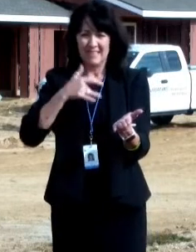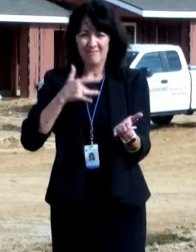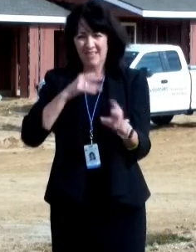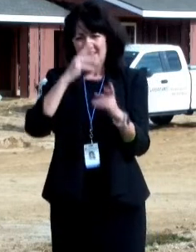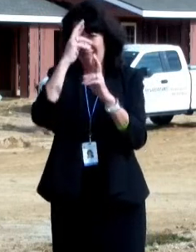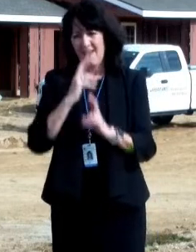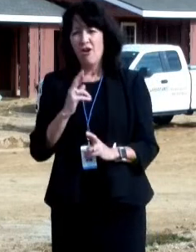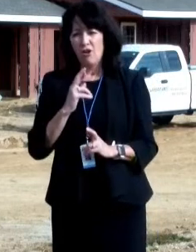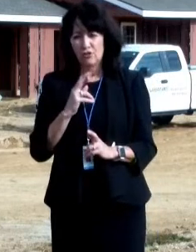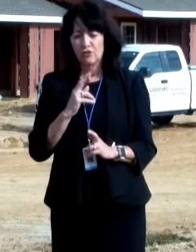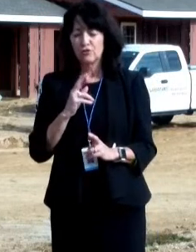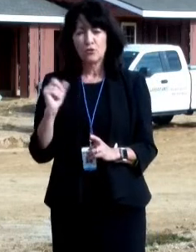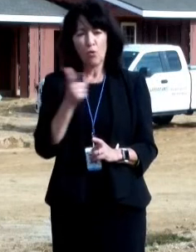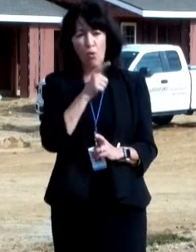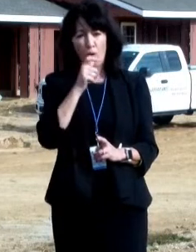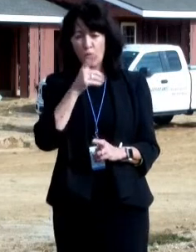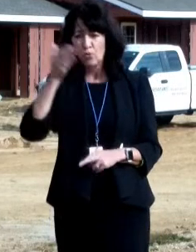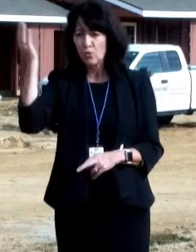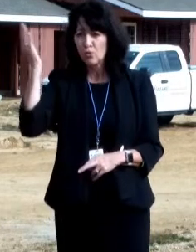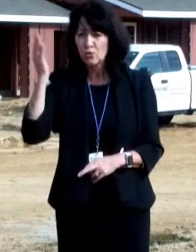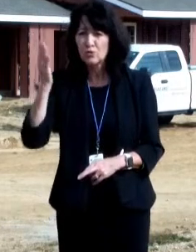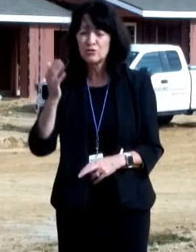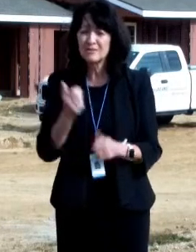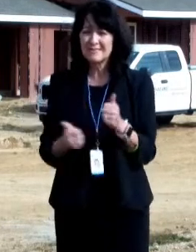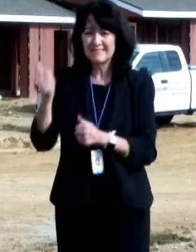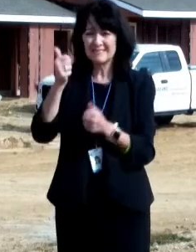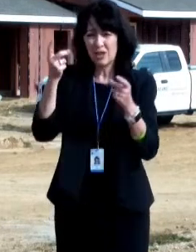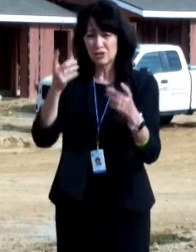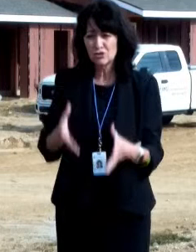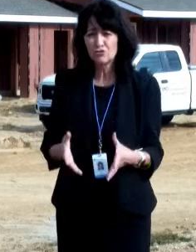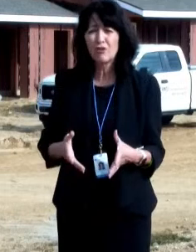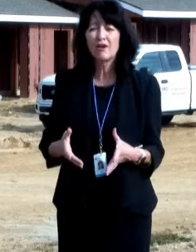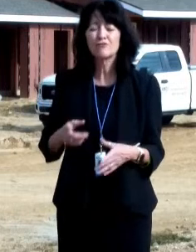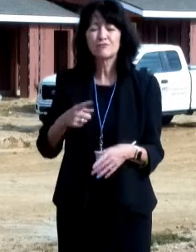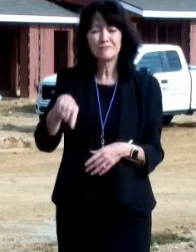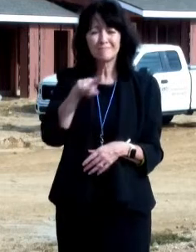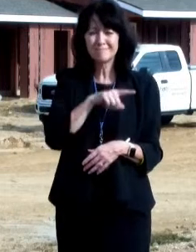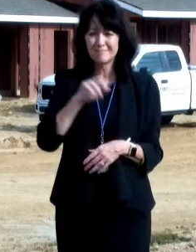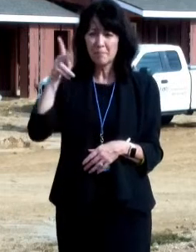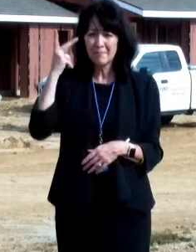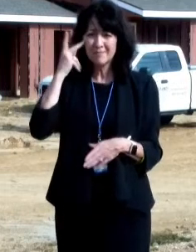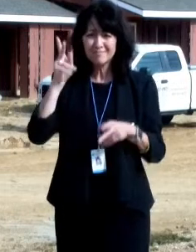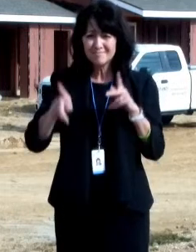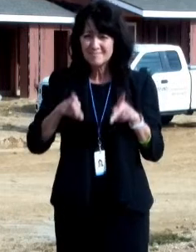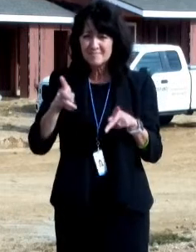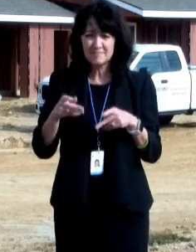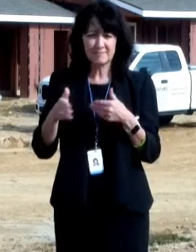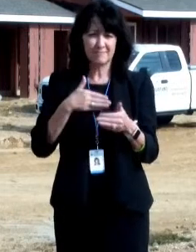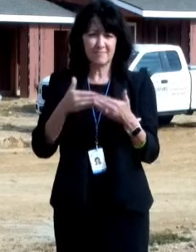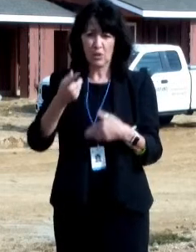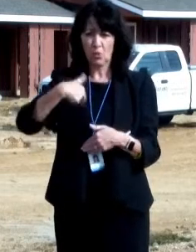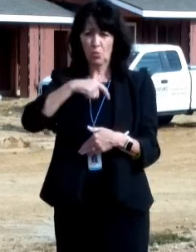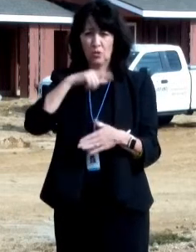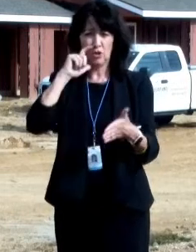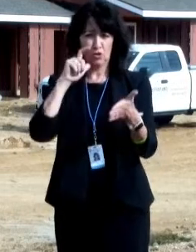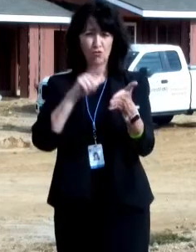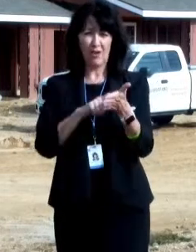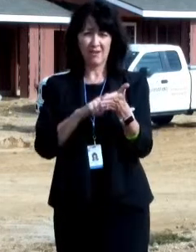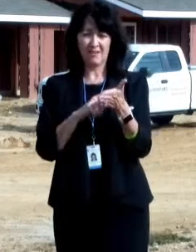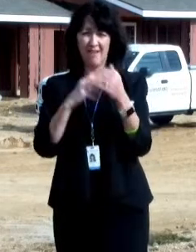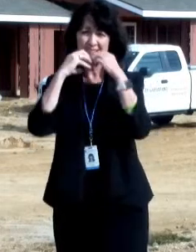we are in elected office or we're executive directors, recognize the value of coming from within the